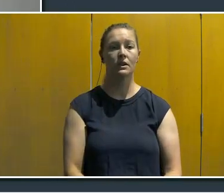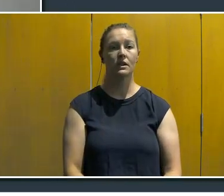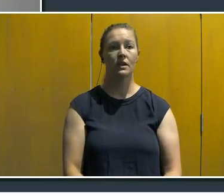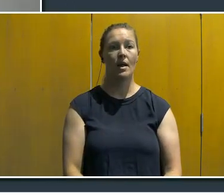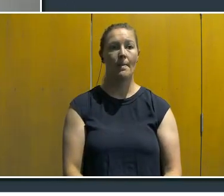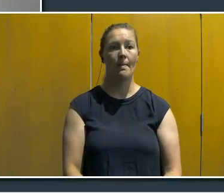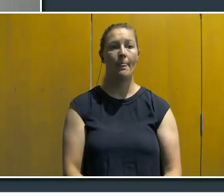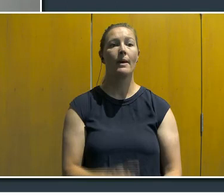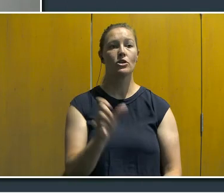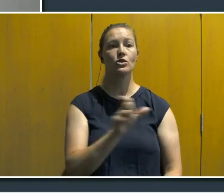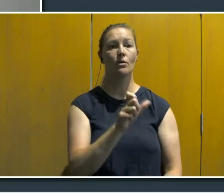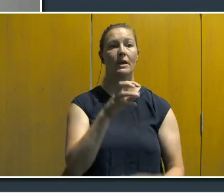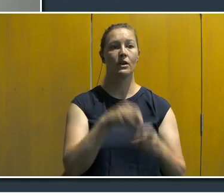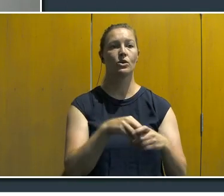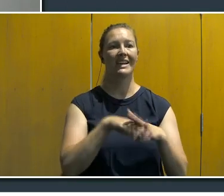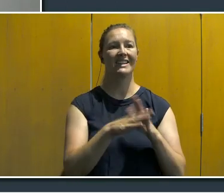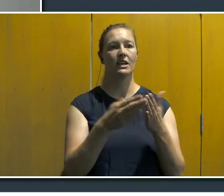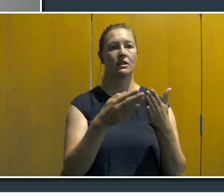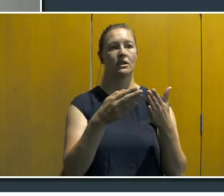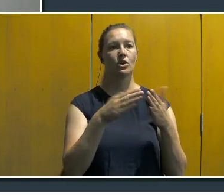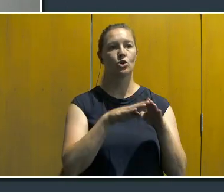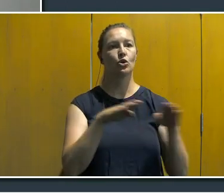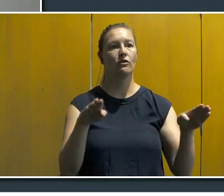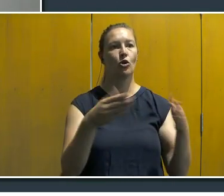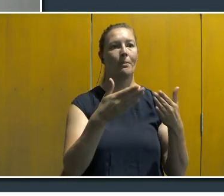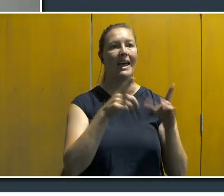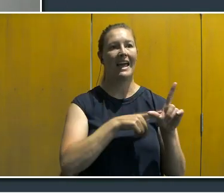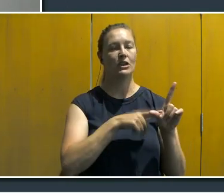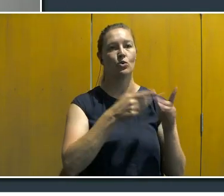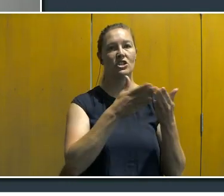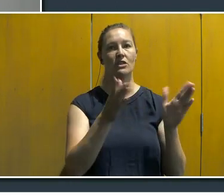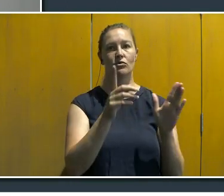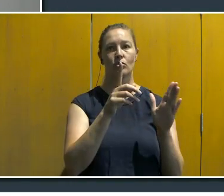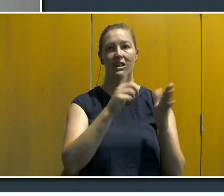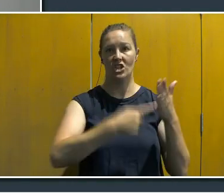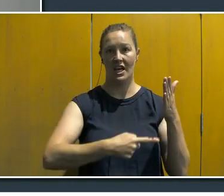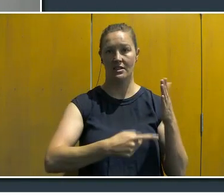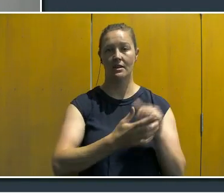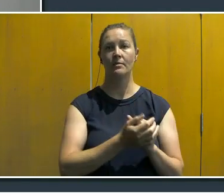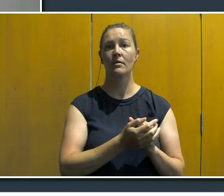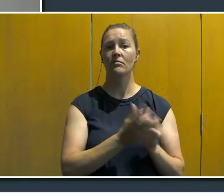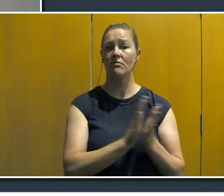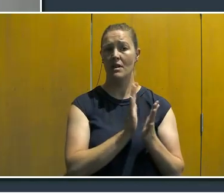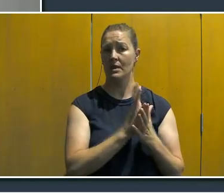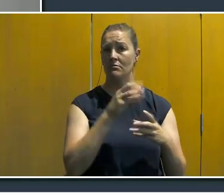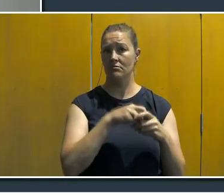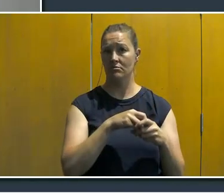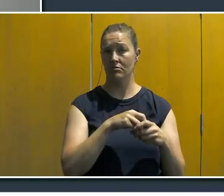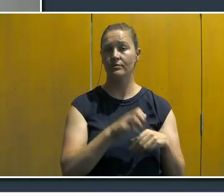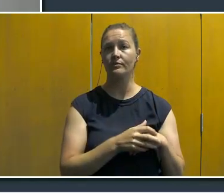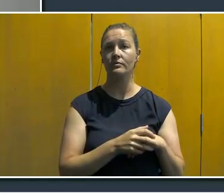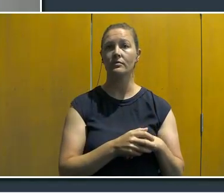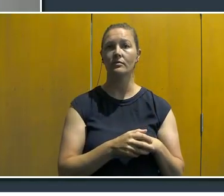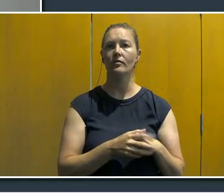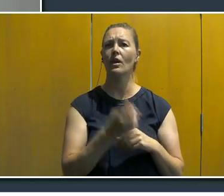in the uniform annual general charge. I have no problem with those being included there. There was a